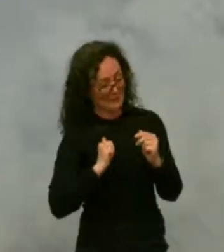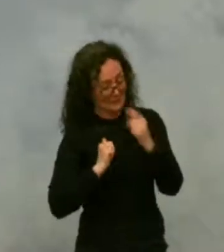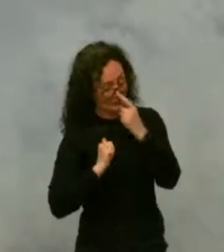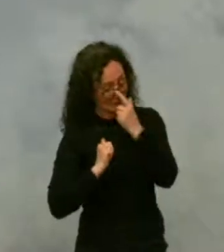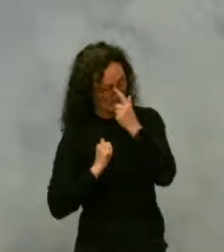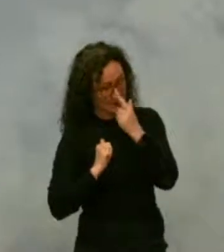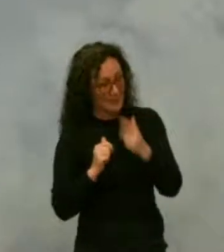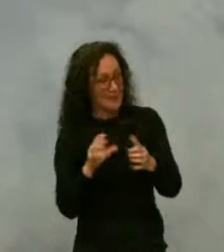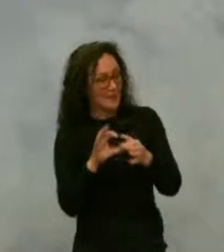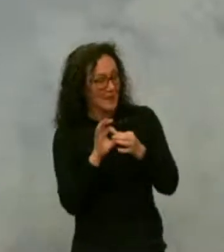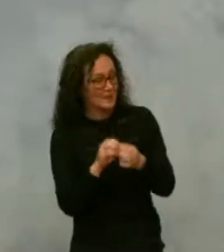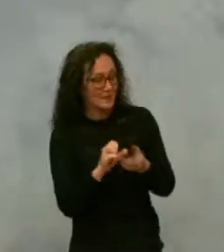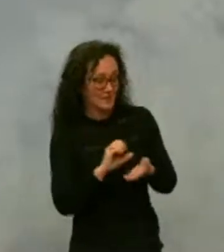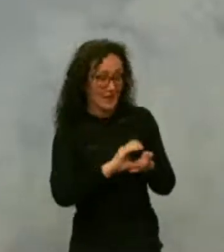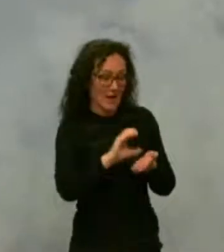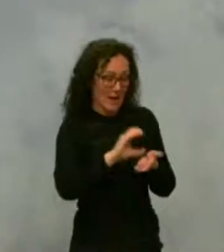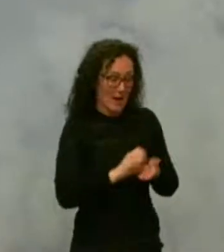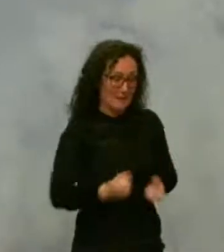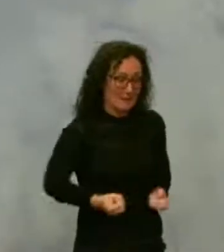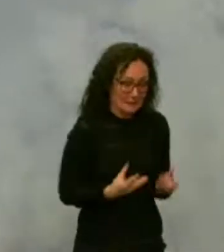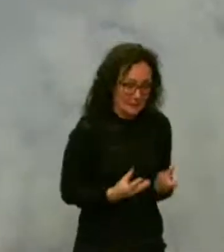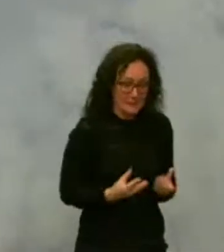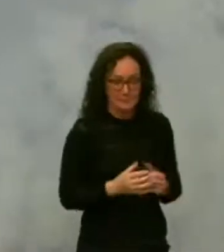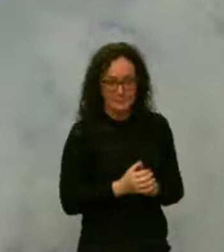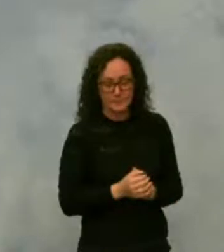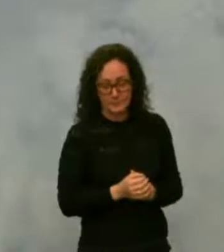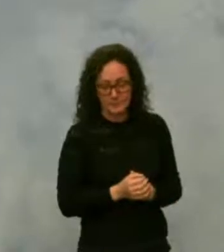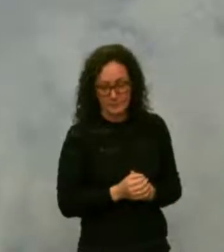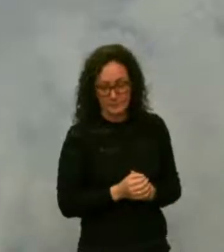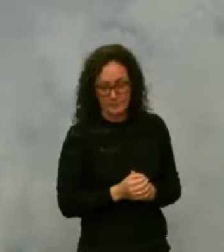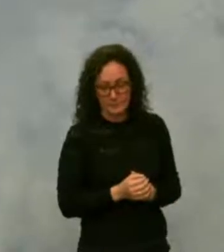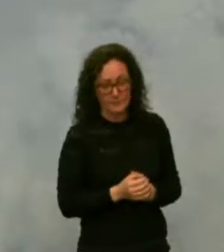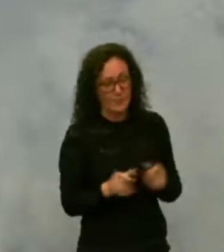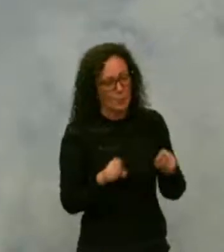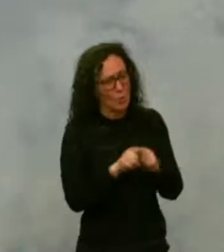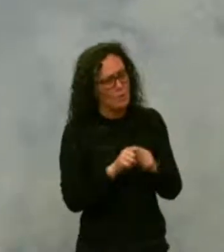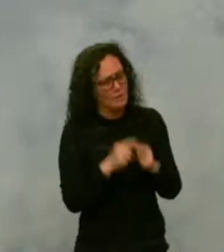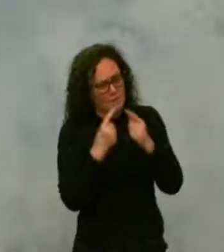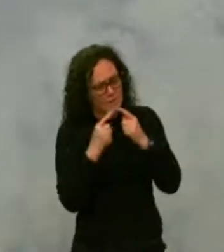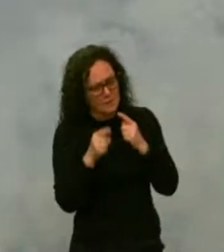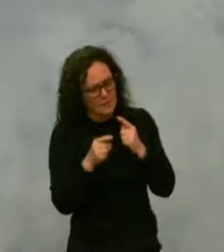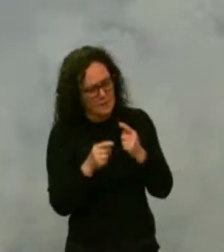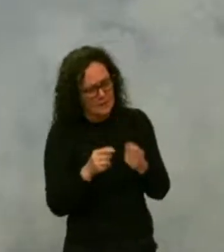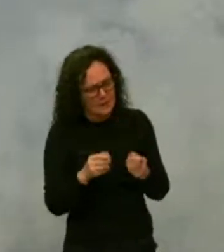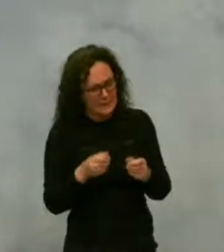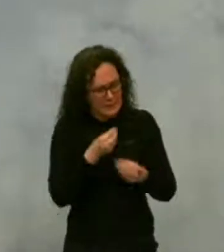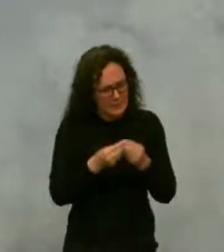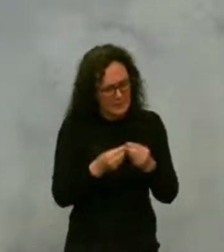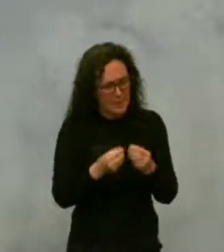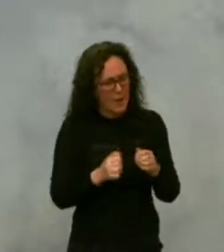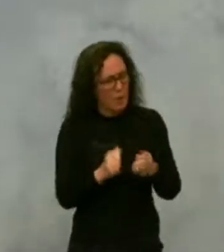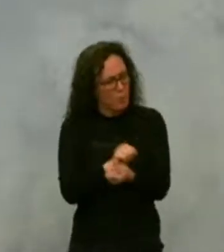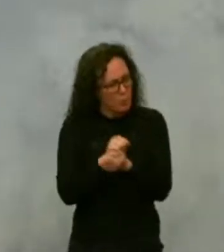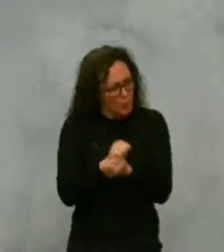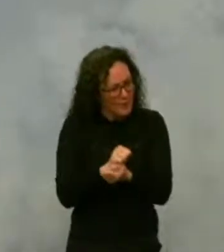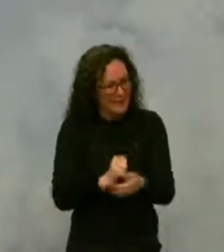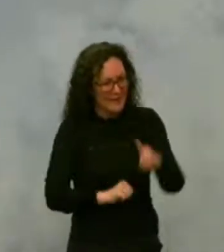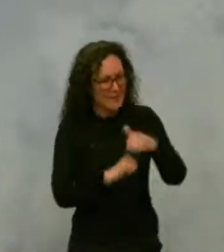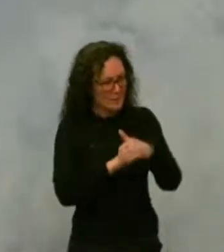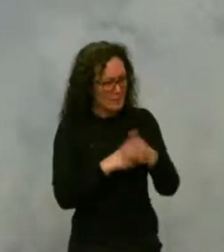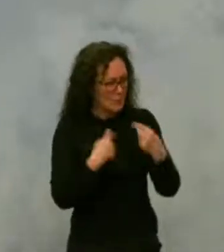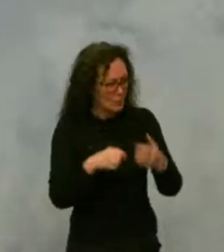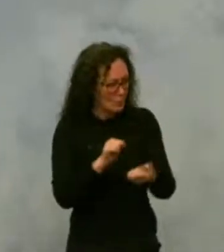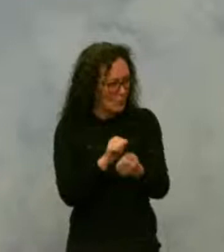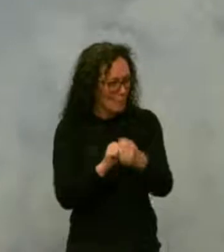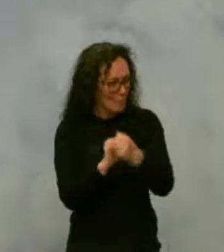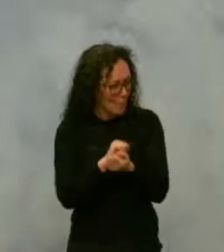movements in sources of capital funding. And we have an indicator that covers our borrowing and sets limits on the level of borrowing, again, as I've